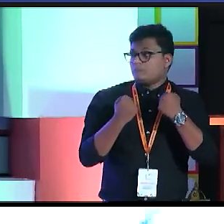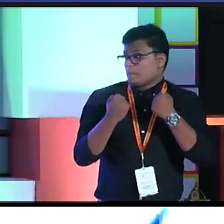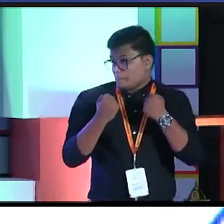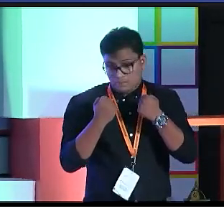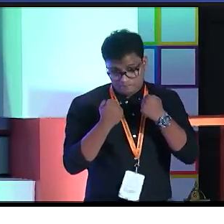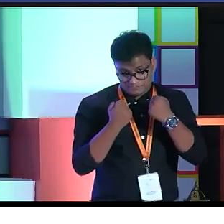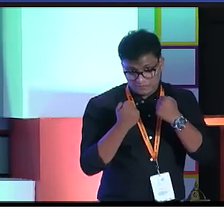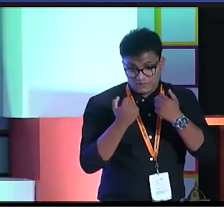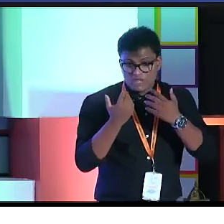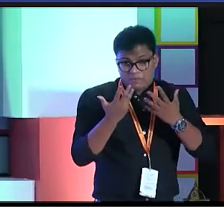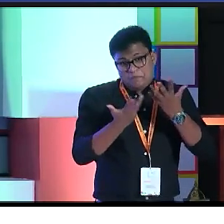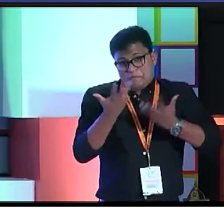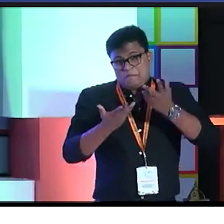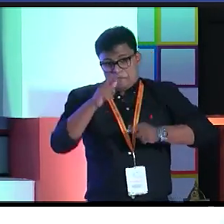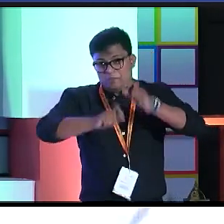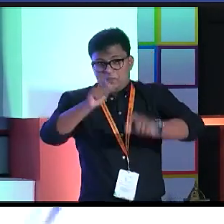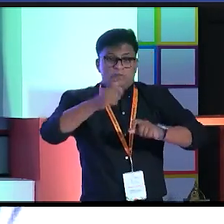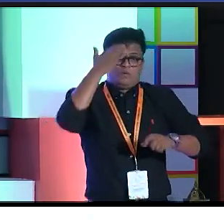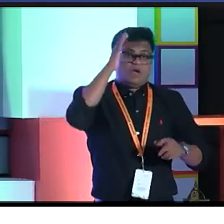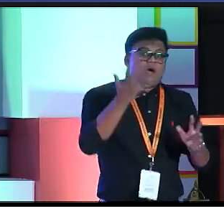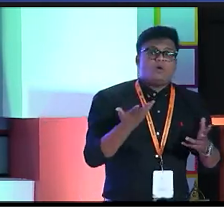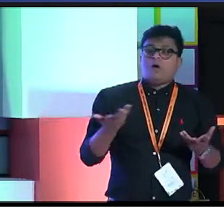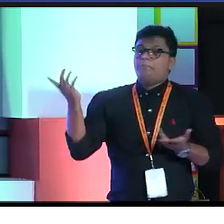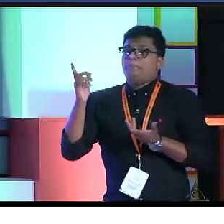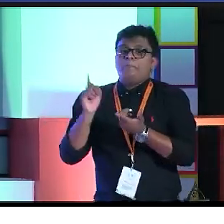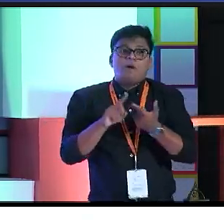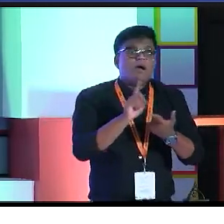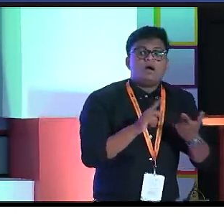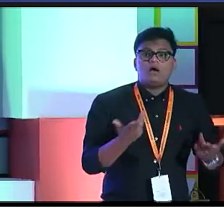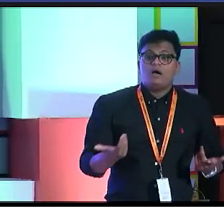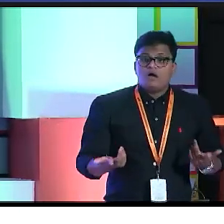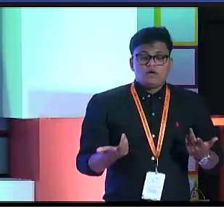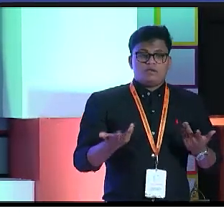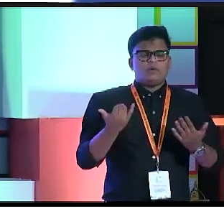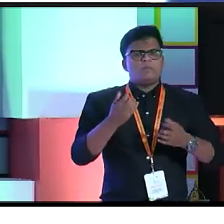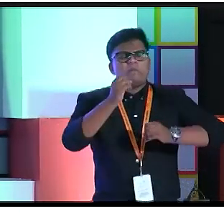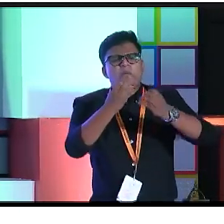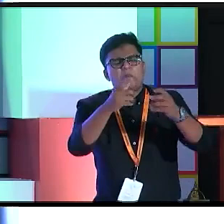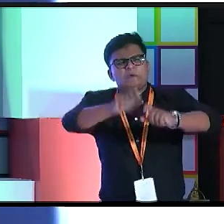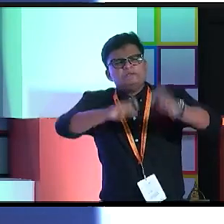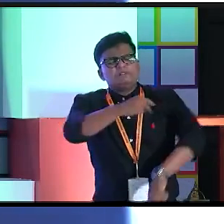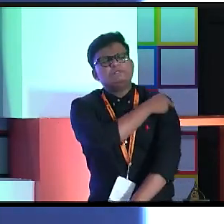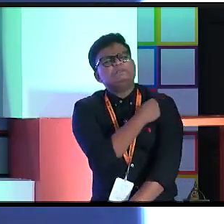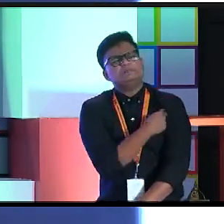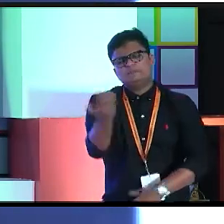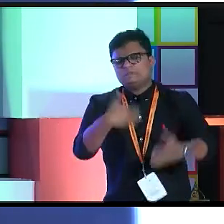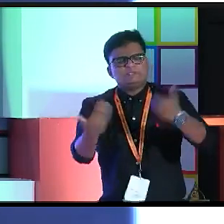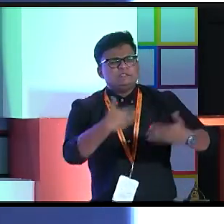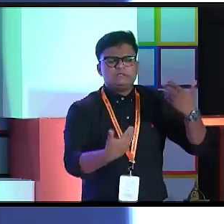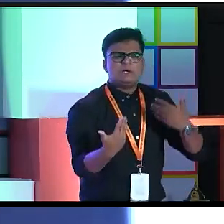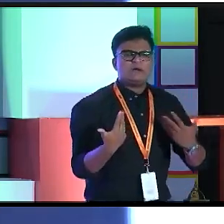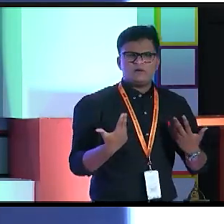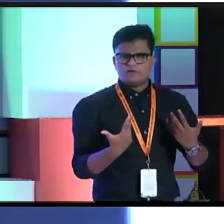happens, most of you don't even know how it happens. Because hundreds and hundreds of volunteers who are involved. We are probably the